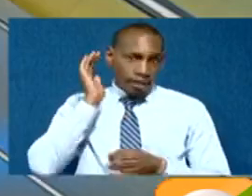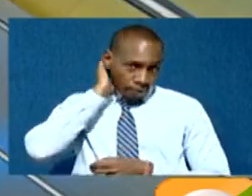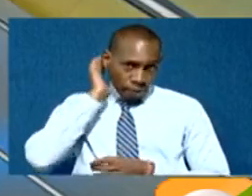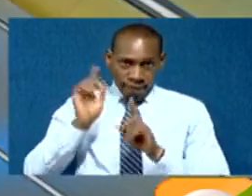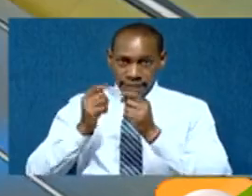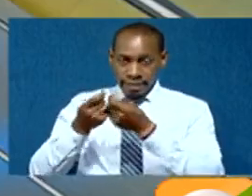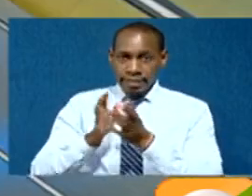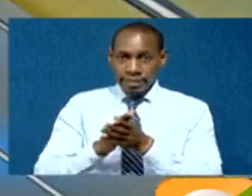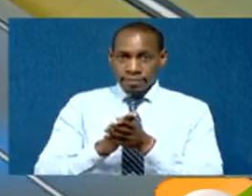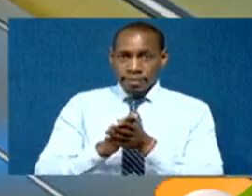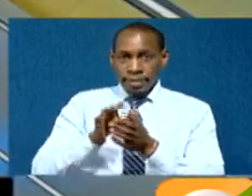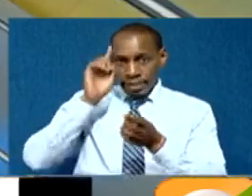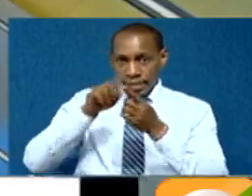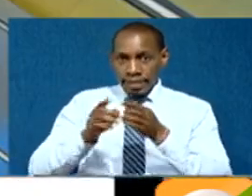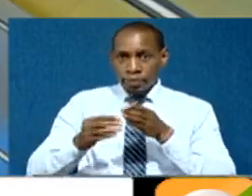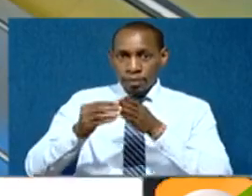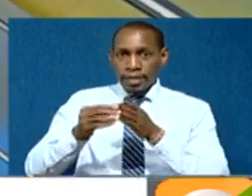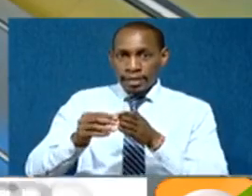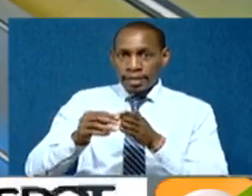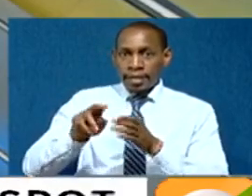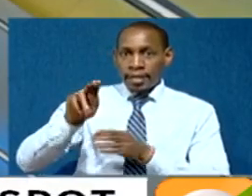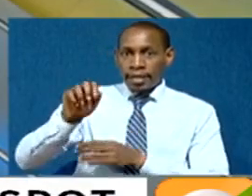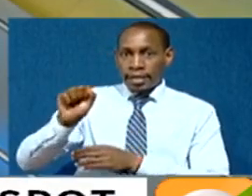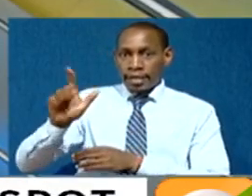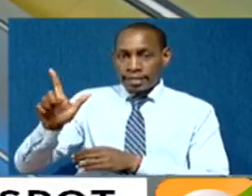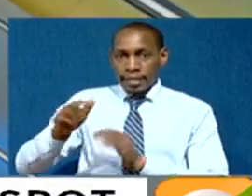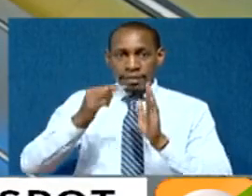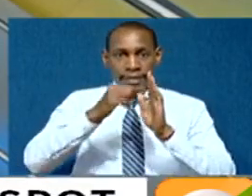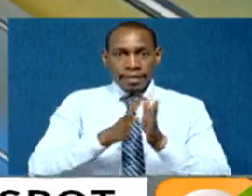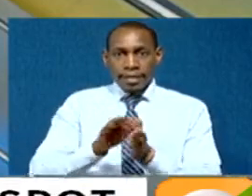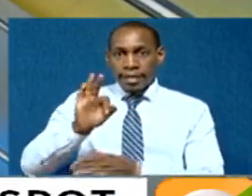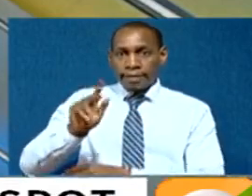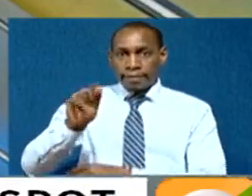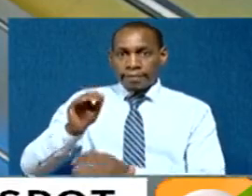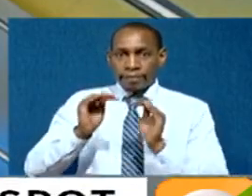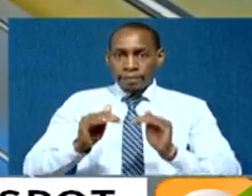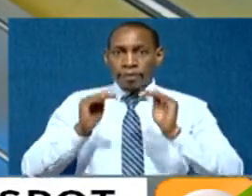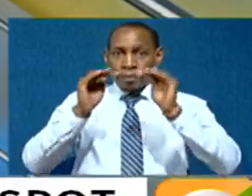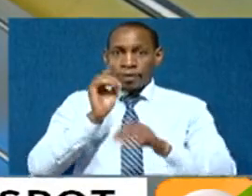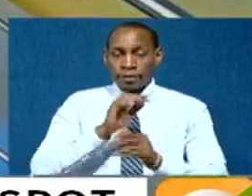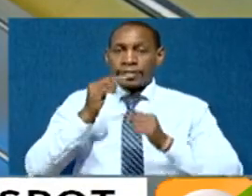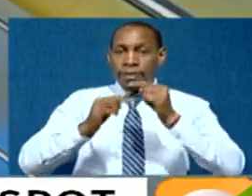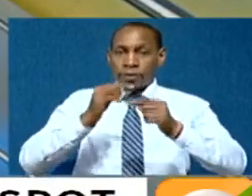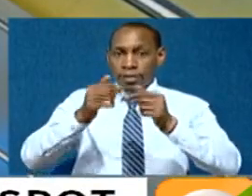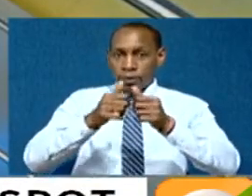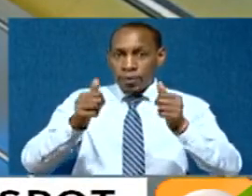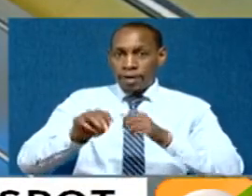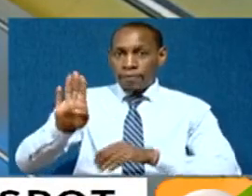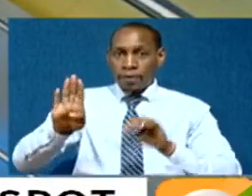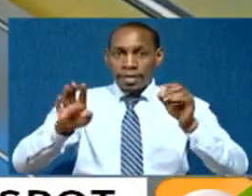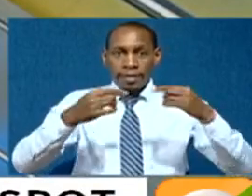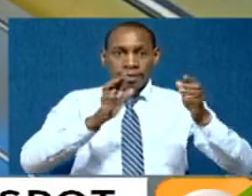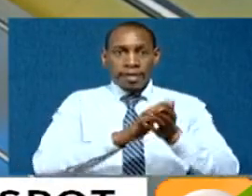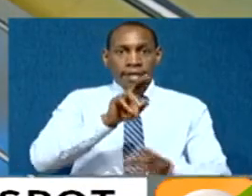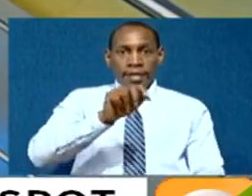Muranga Seals charge for the top of the National Super League table and Fkf Premier League promotion continued with a 4-0 win